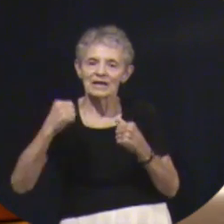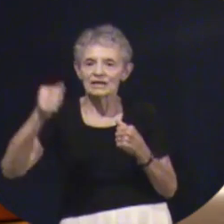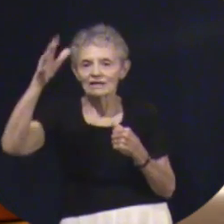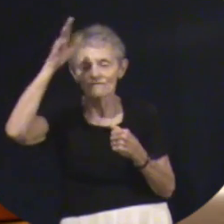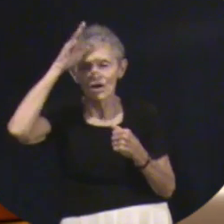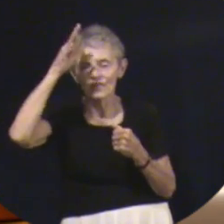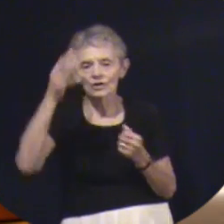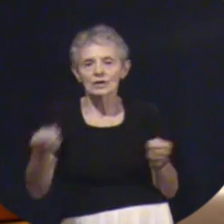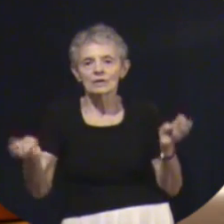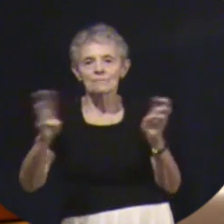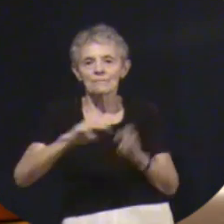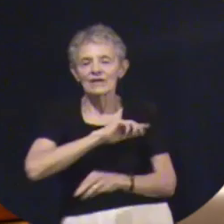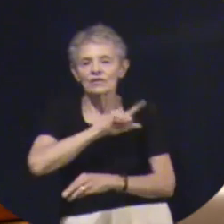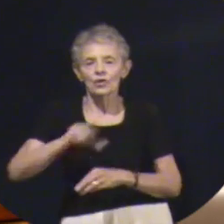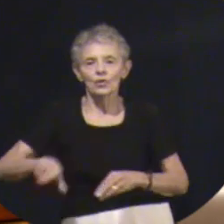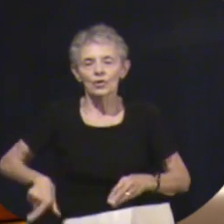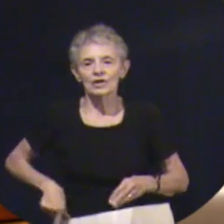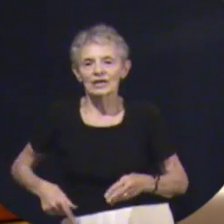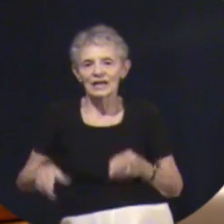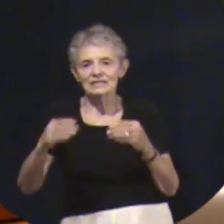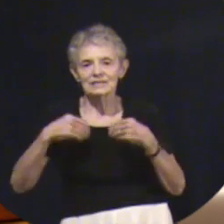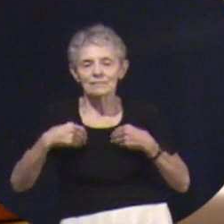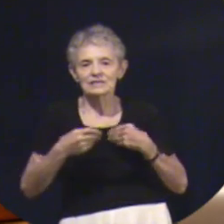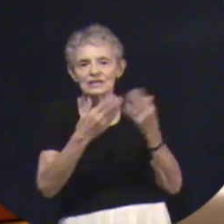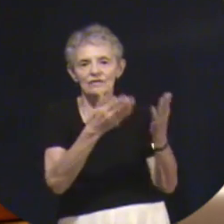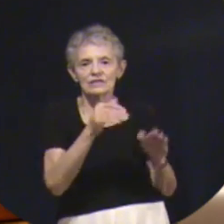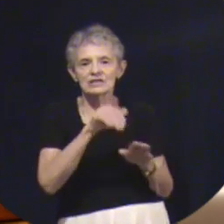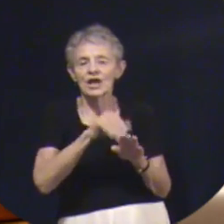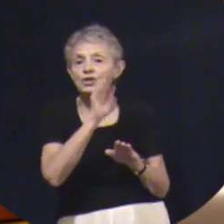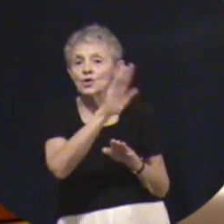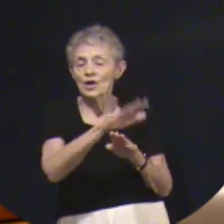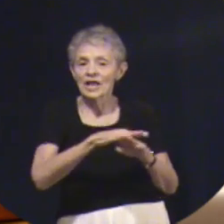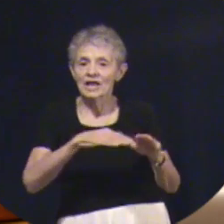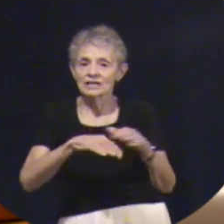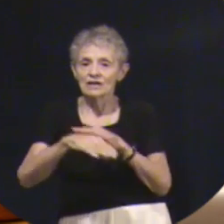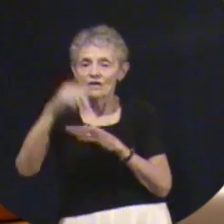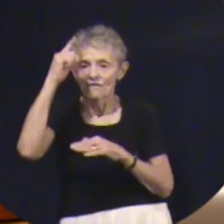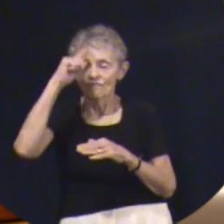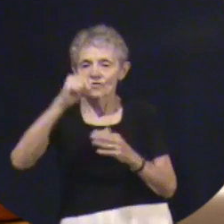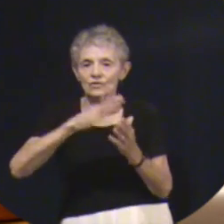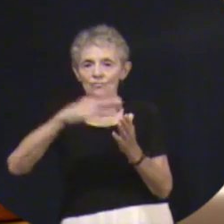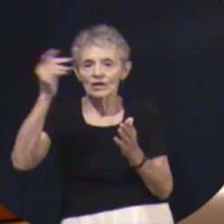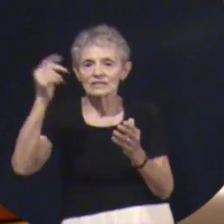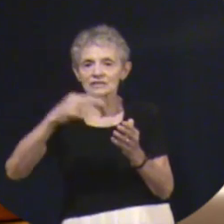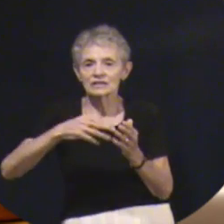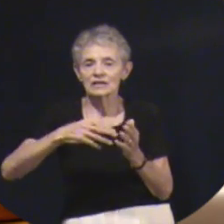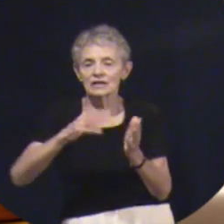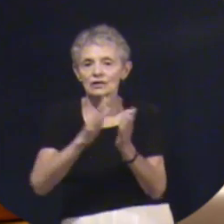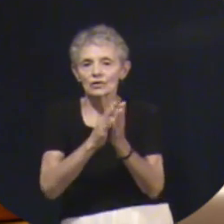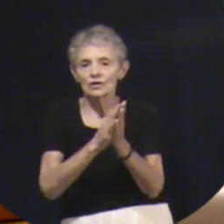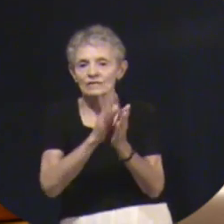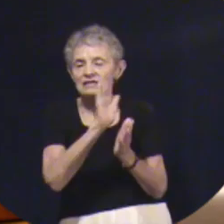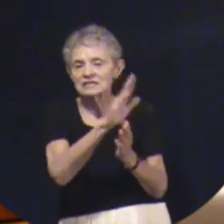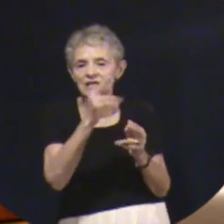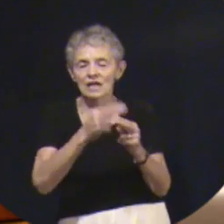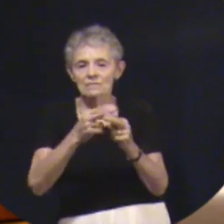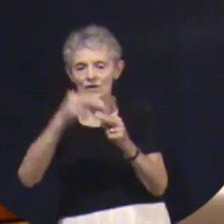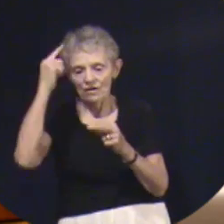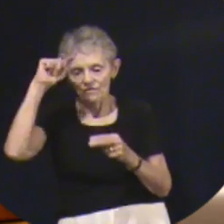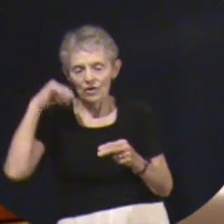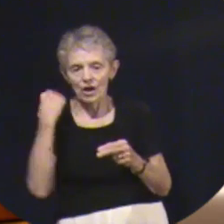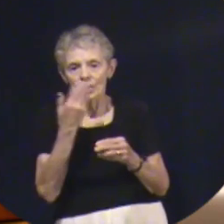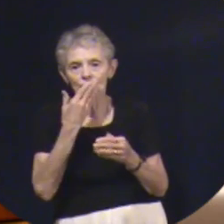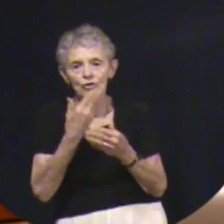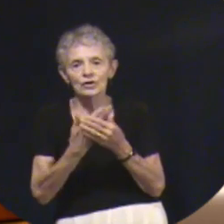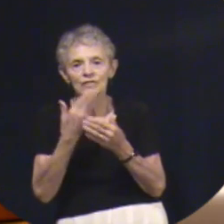Father. May the Lord accept the sacrifice at your hands for the praise and glory of his name, for our good and the good of all his